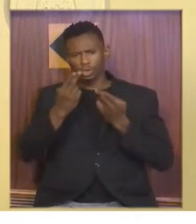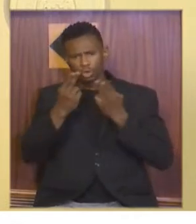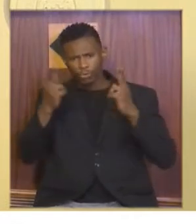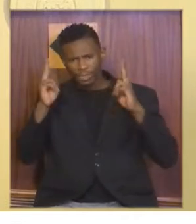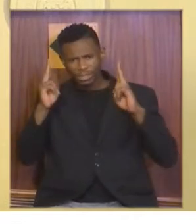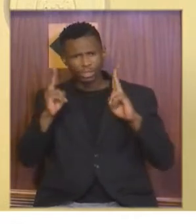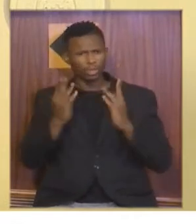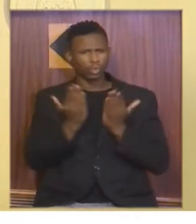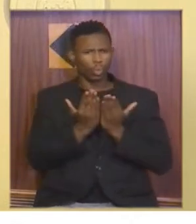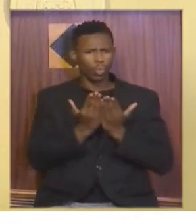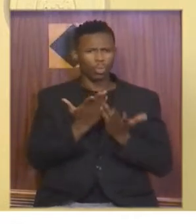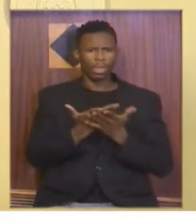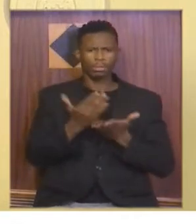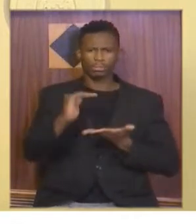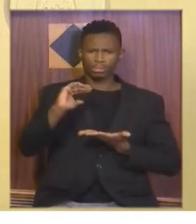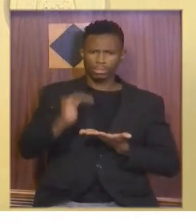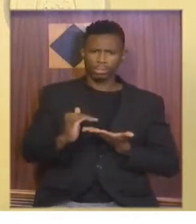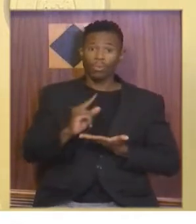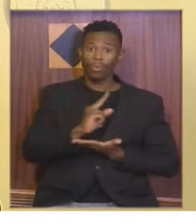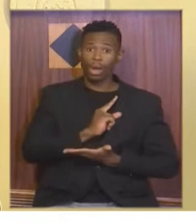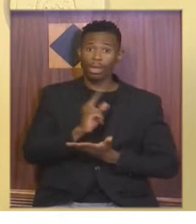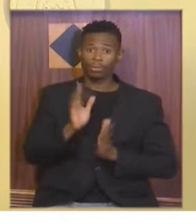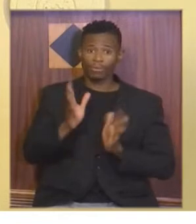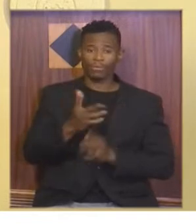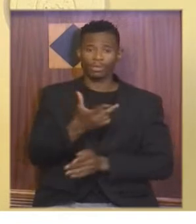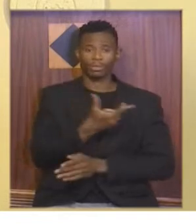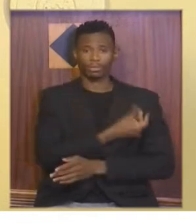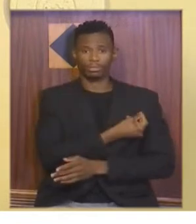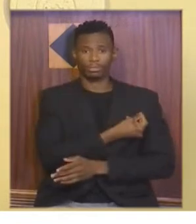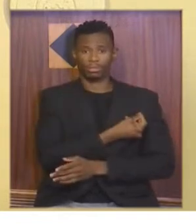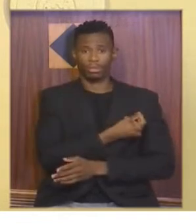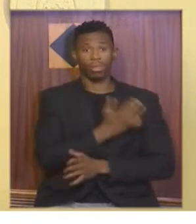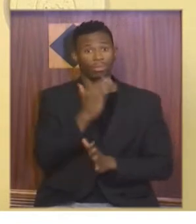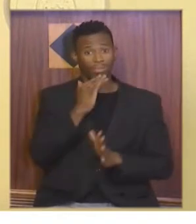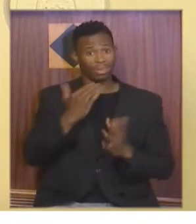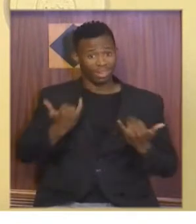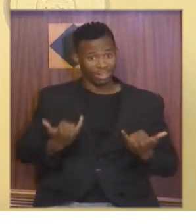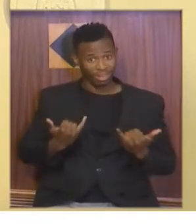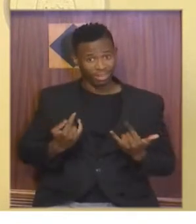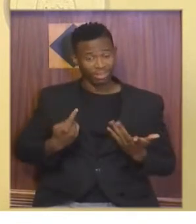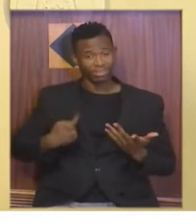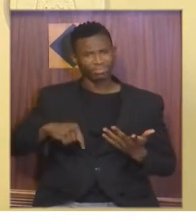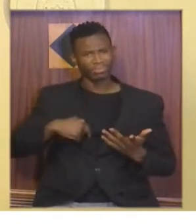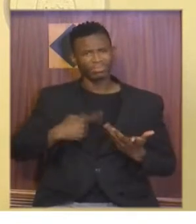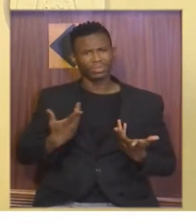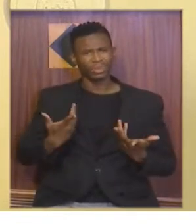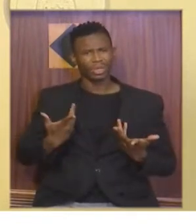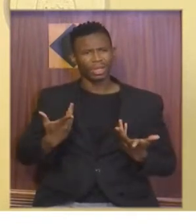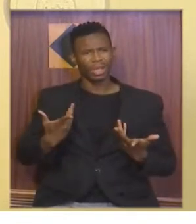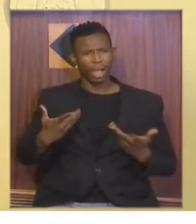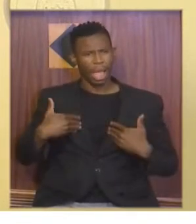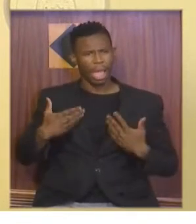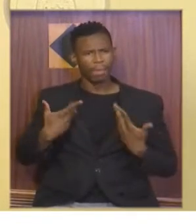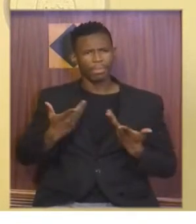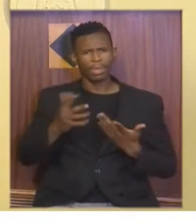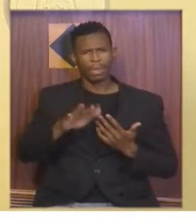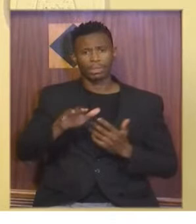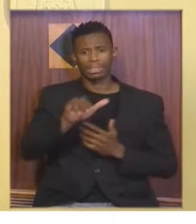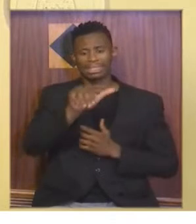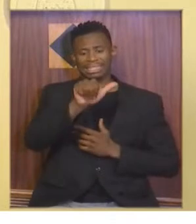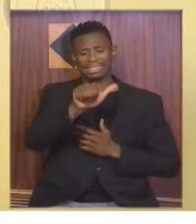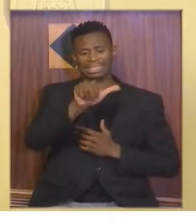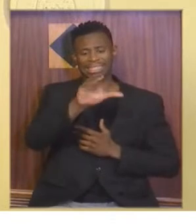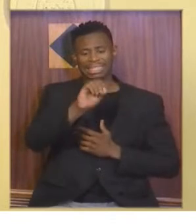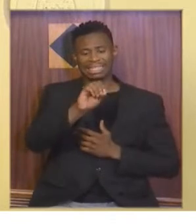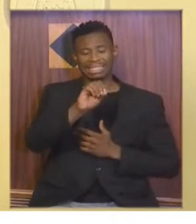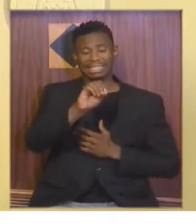close contact. Therefore, while we welcome the fact that more than 68% of people